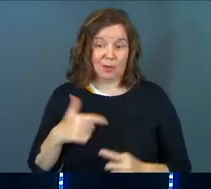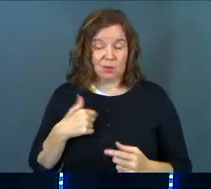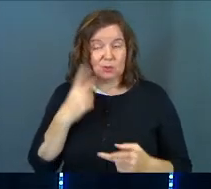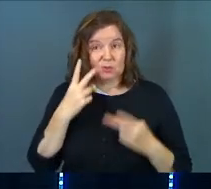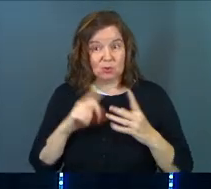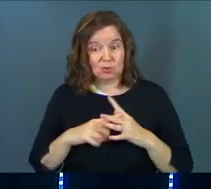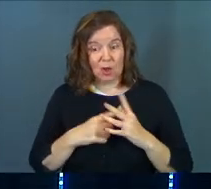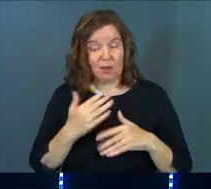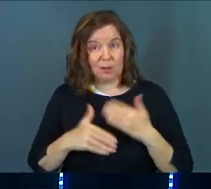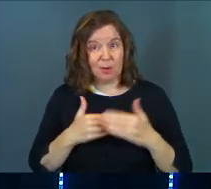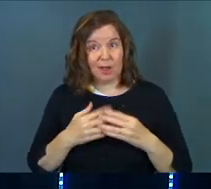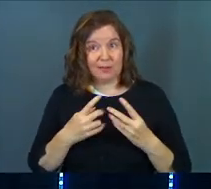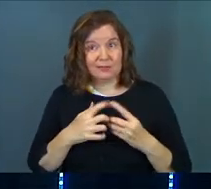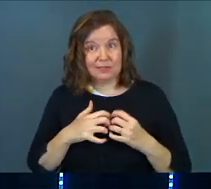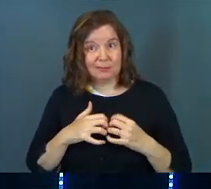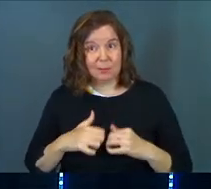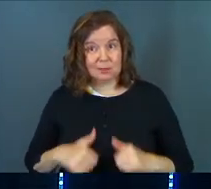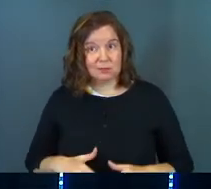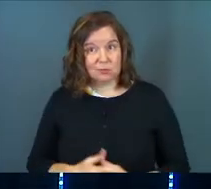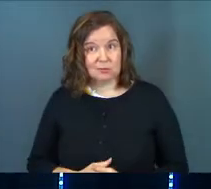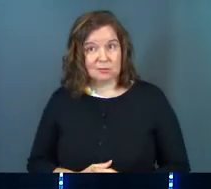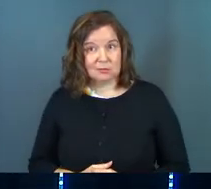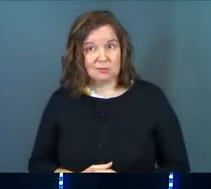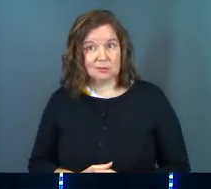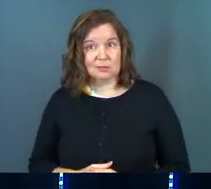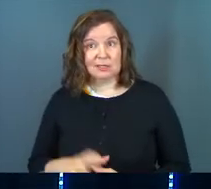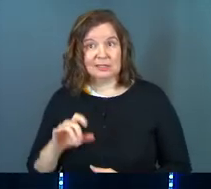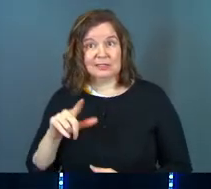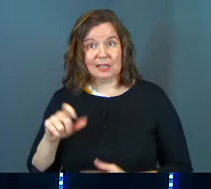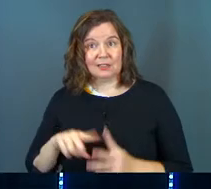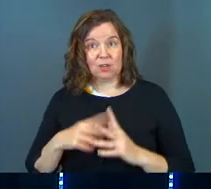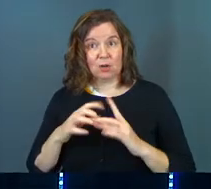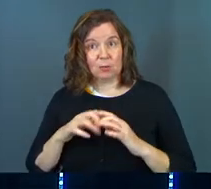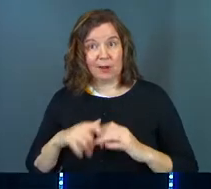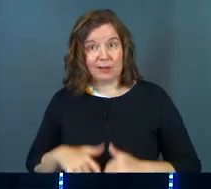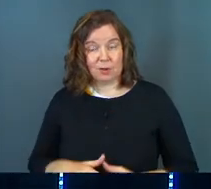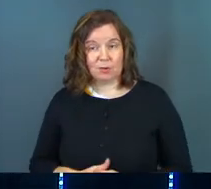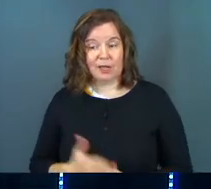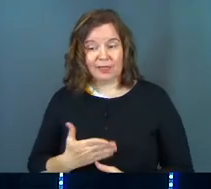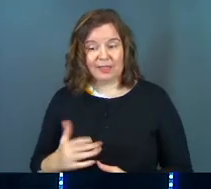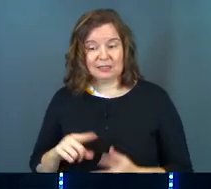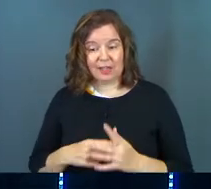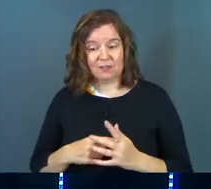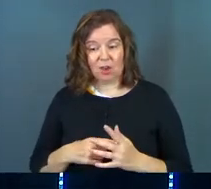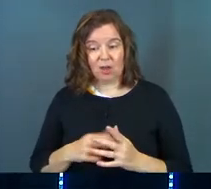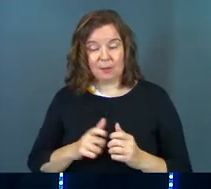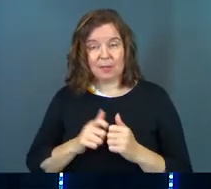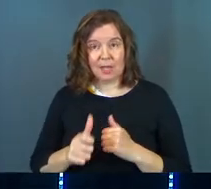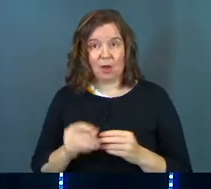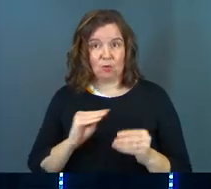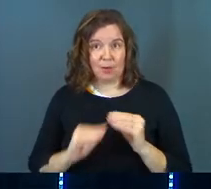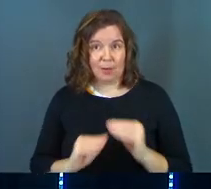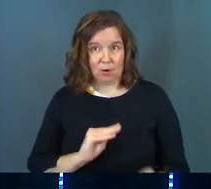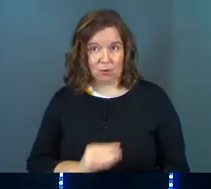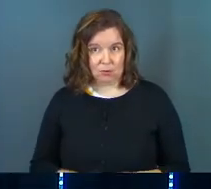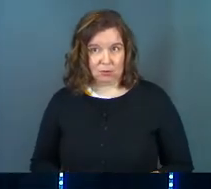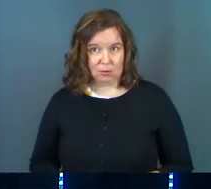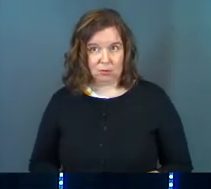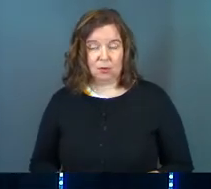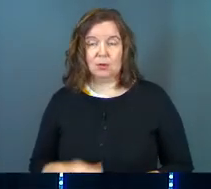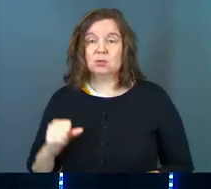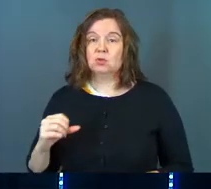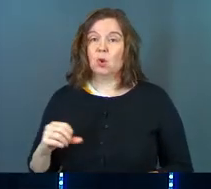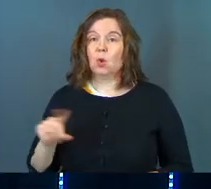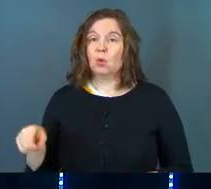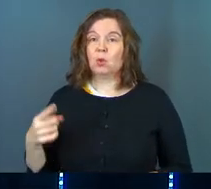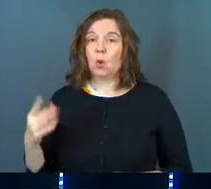like you've started the process of decomposition. Cells have broken down. Things have gone beyond repair.